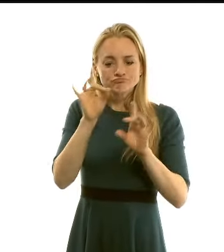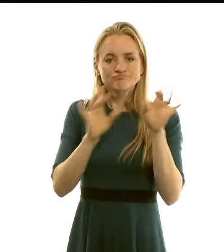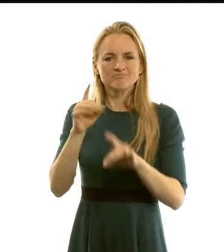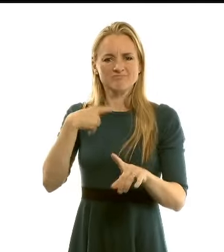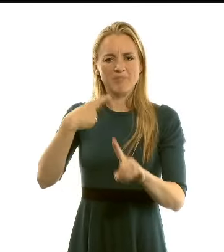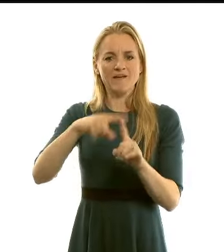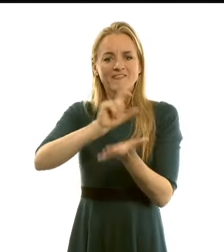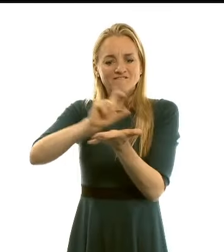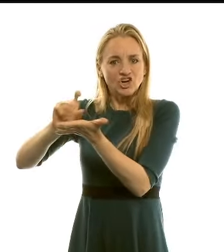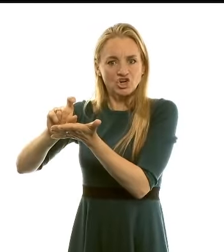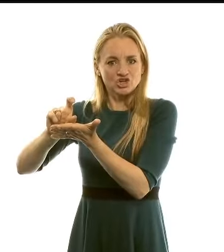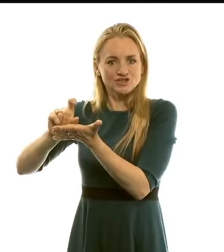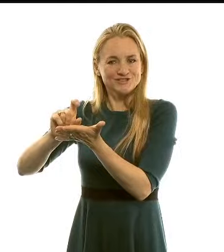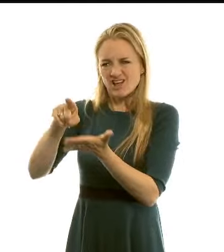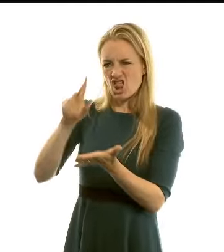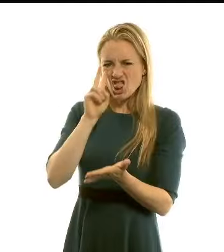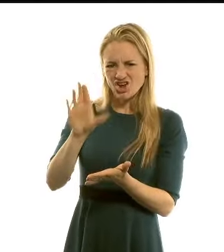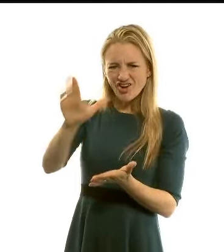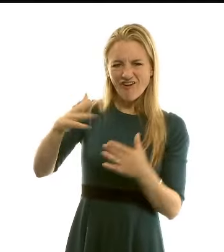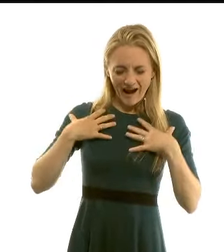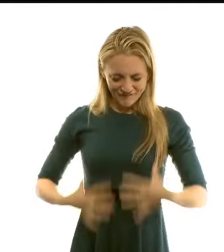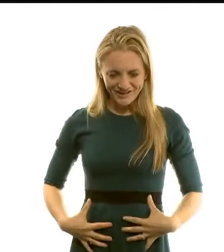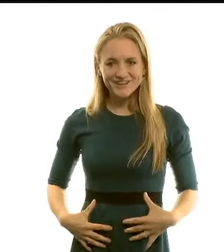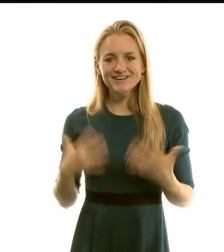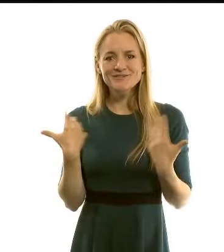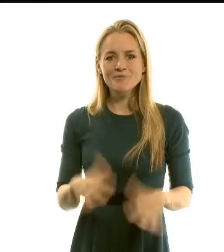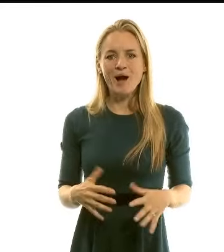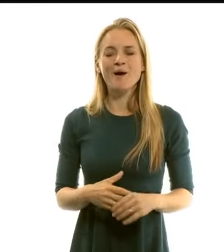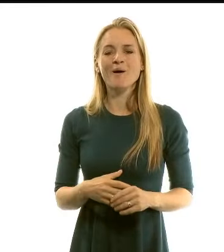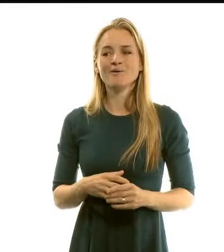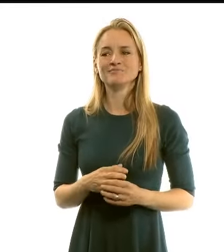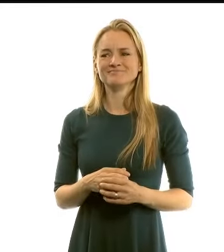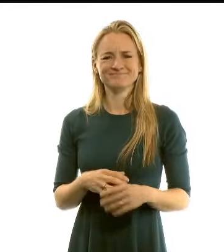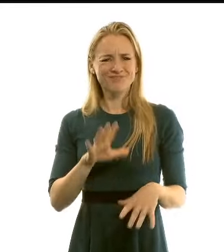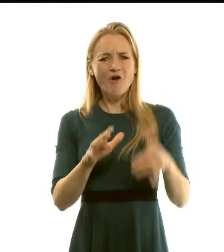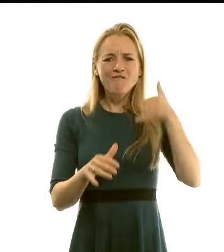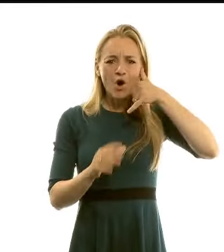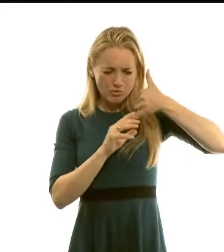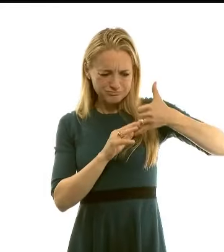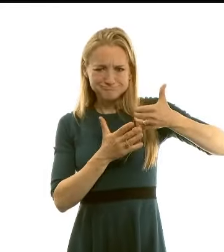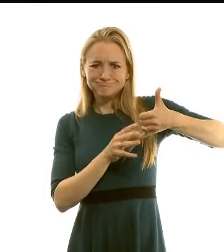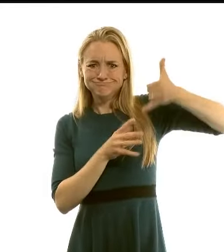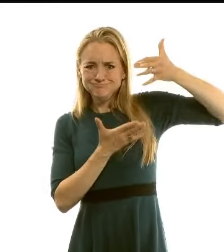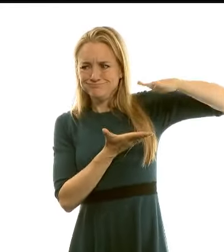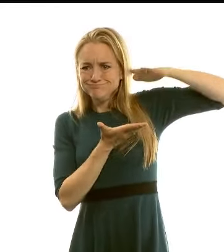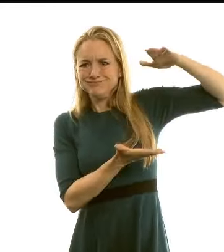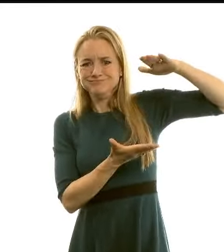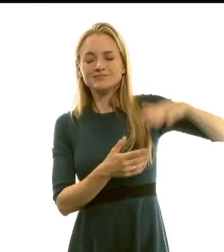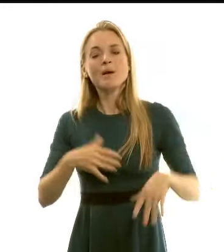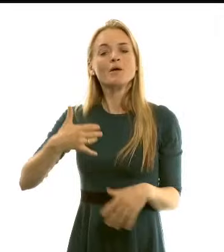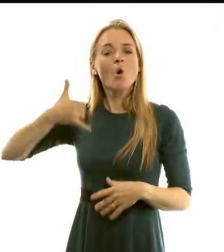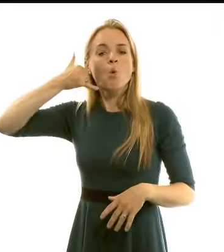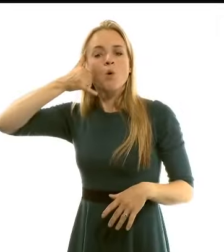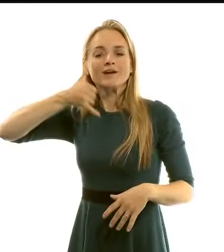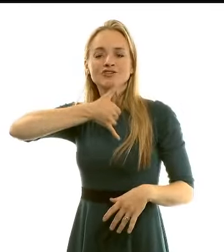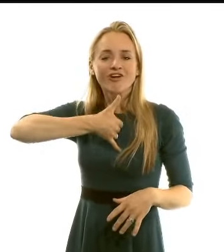this really cool outfit going on. I really like that. Got an enormous phone. That's great. Oh yeah. It's a walkie-talkie.